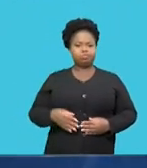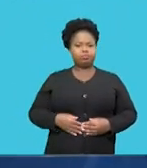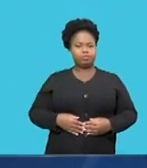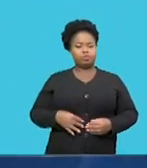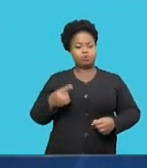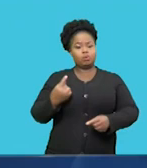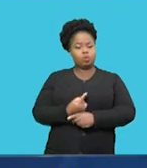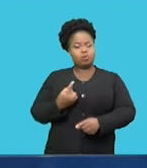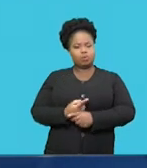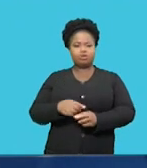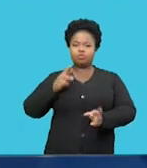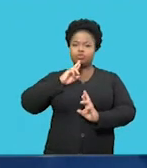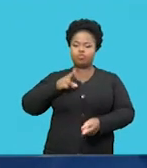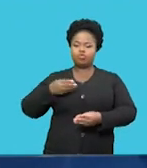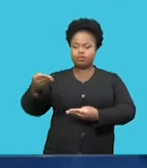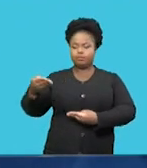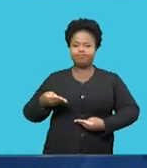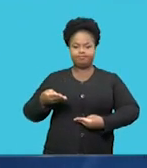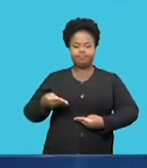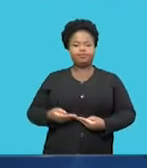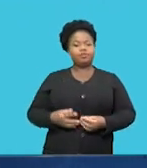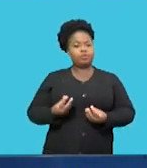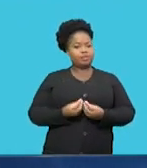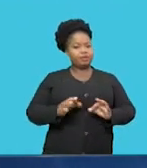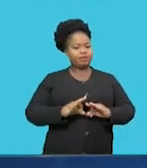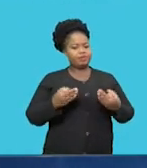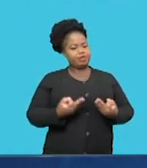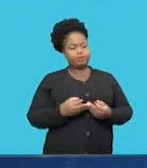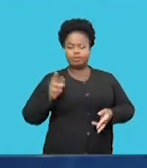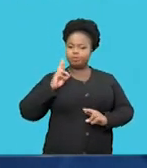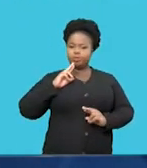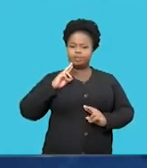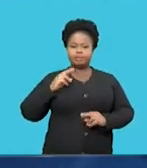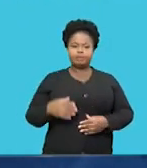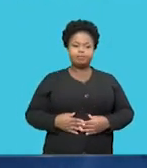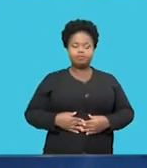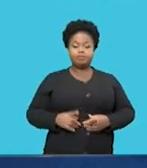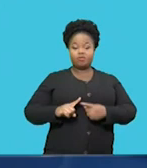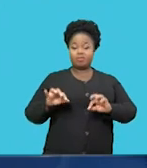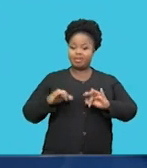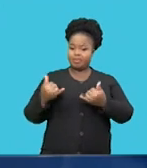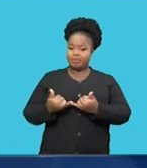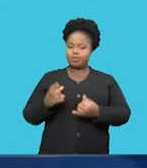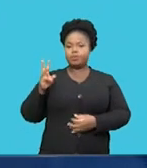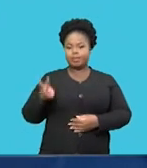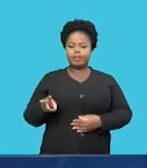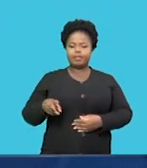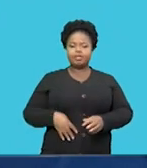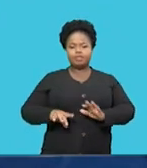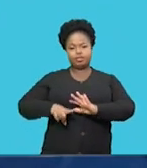report comes we share it with the family, so you will get the report from the law firm, obviously with the district and the